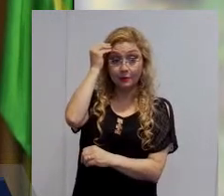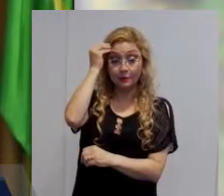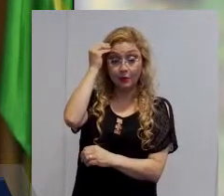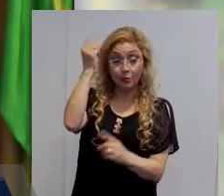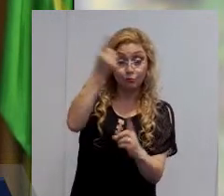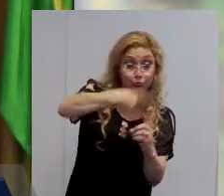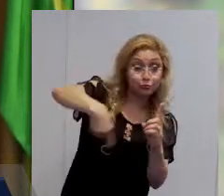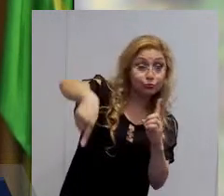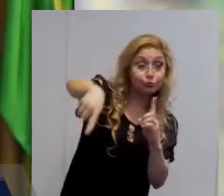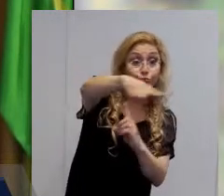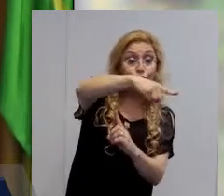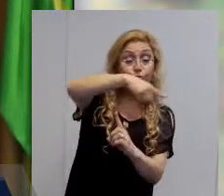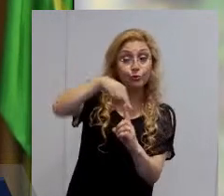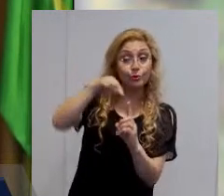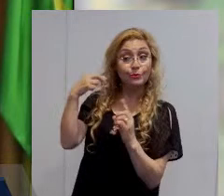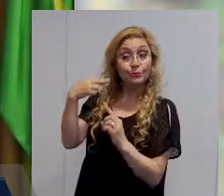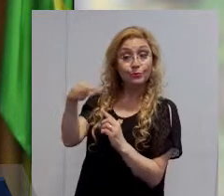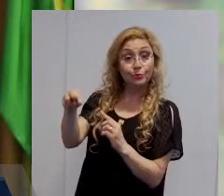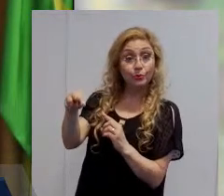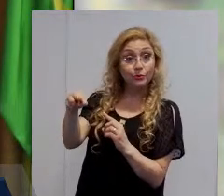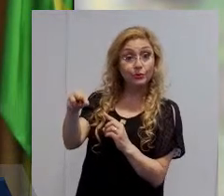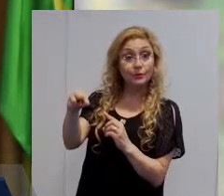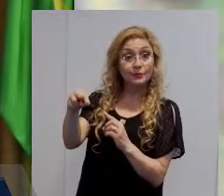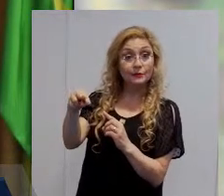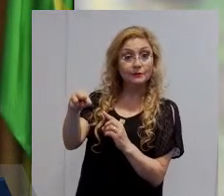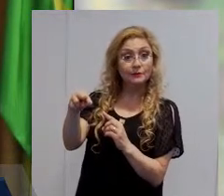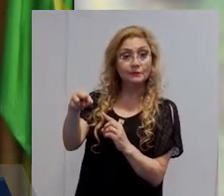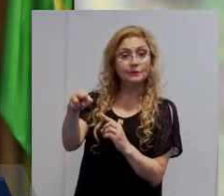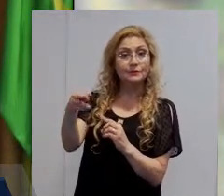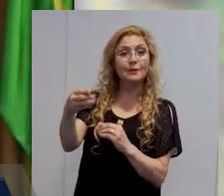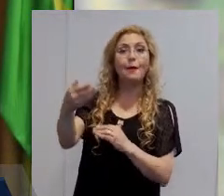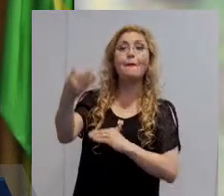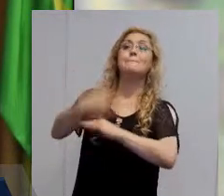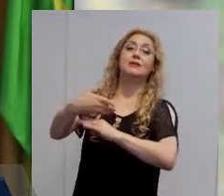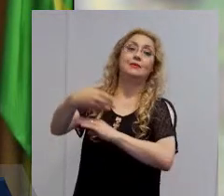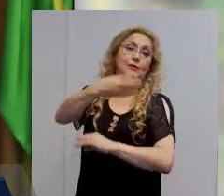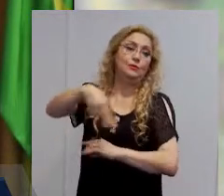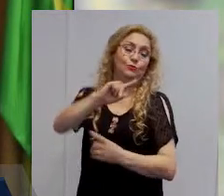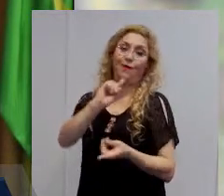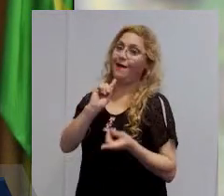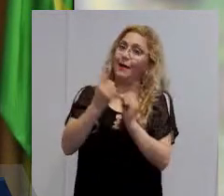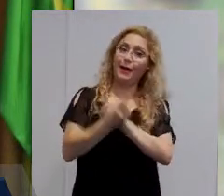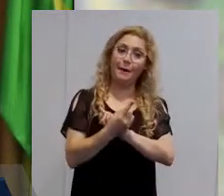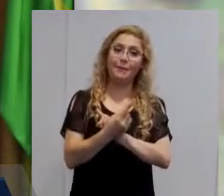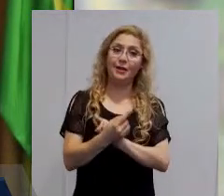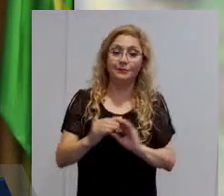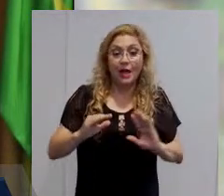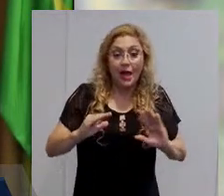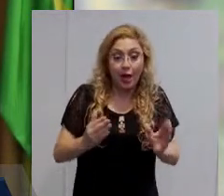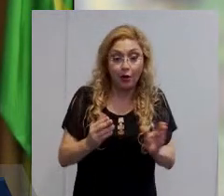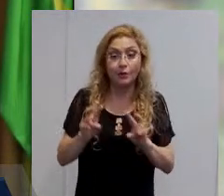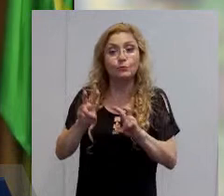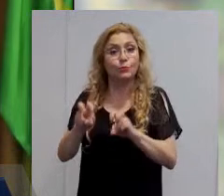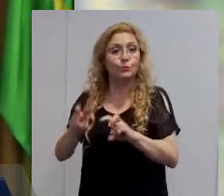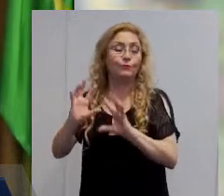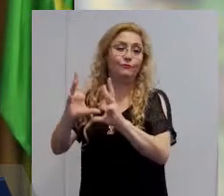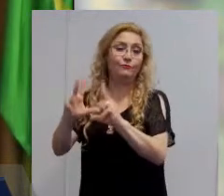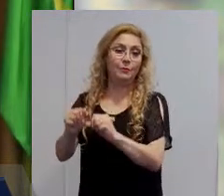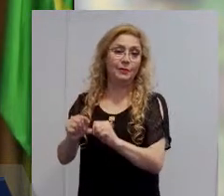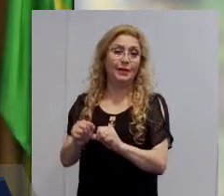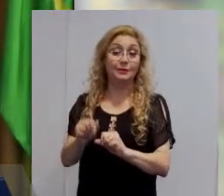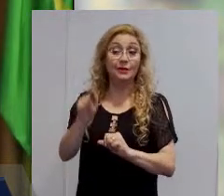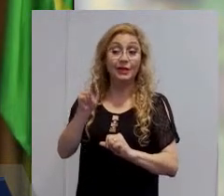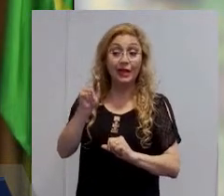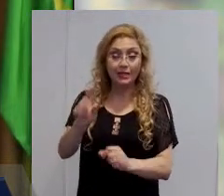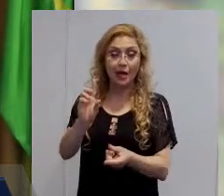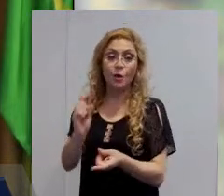We must all think that that rural setting must necessarily change to have